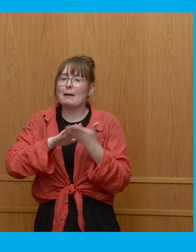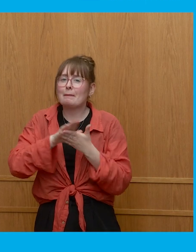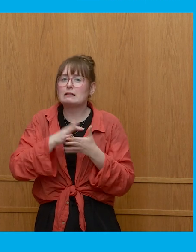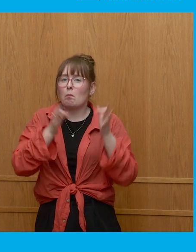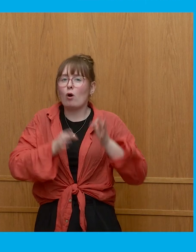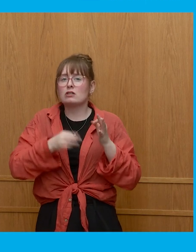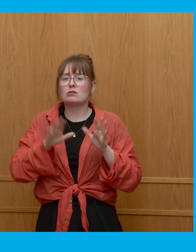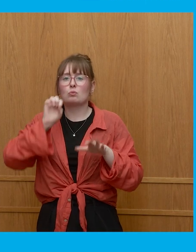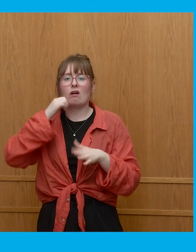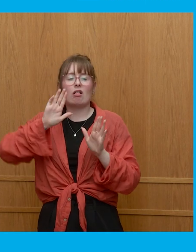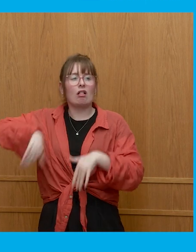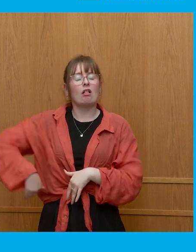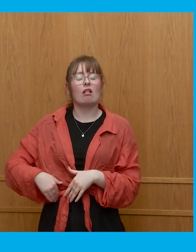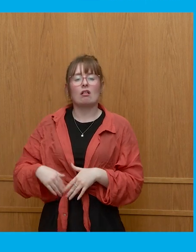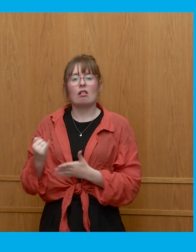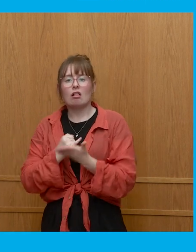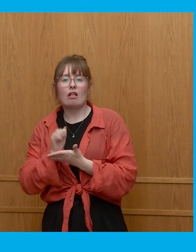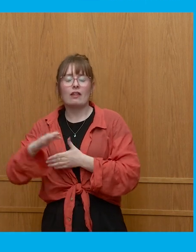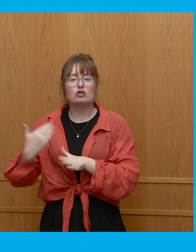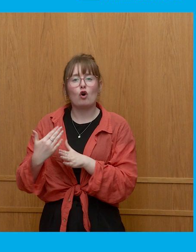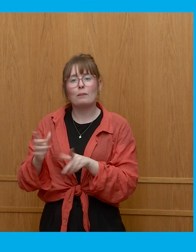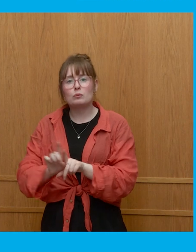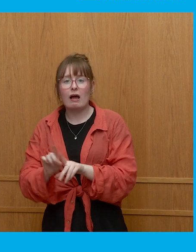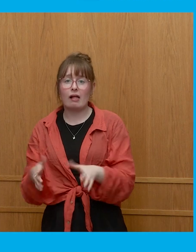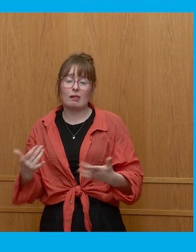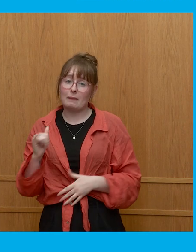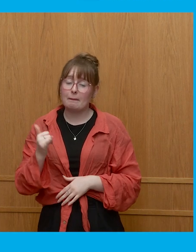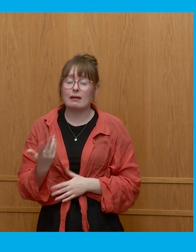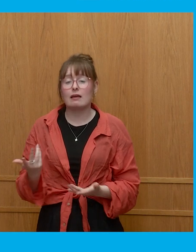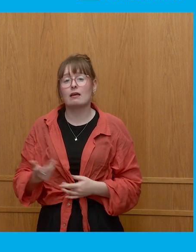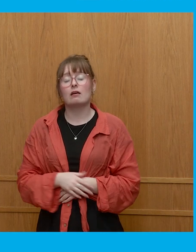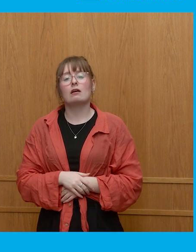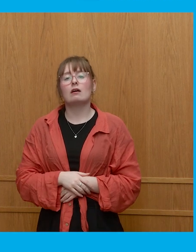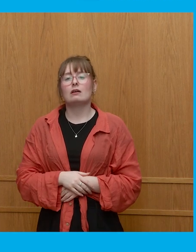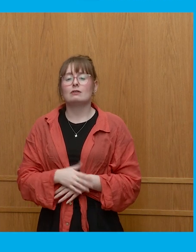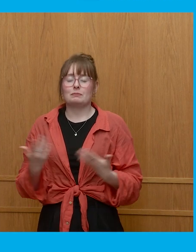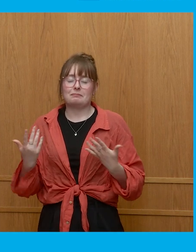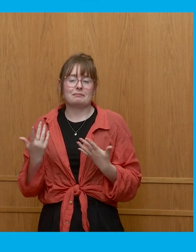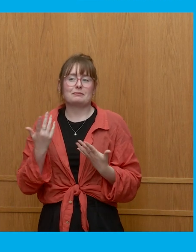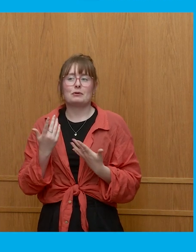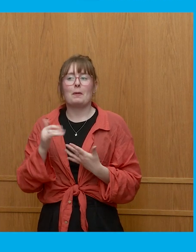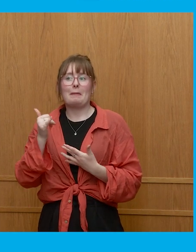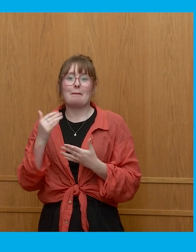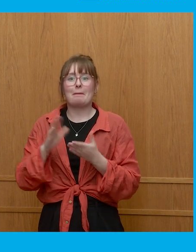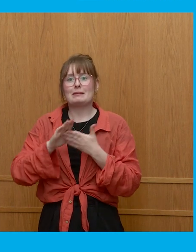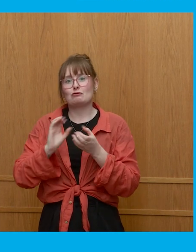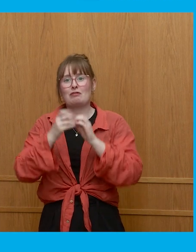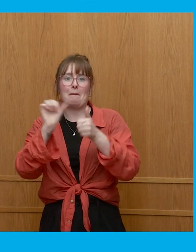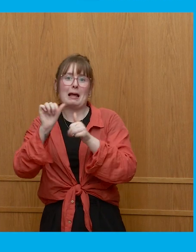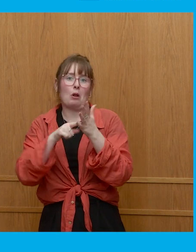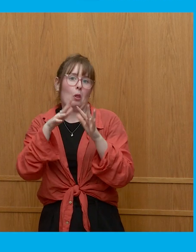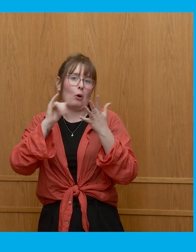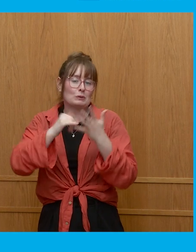Subliminal. Yeah, I was going to say that, but I couldn't say it. That comes through the psyche of the walls and the